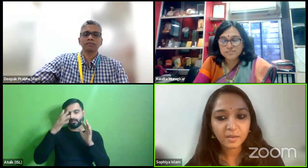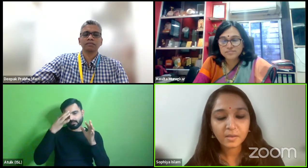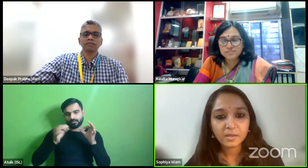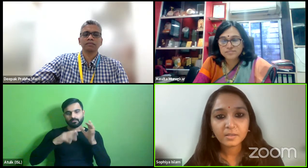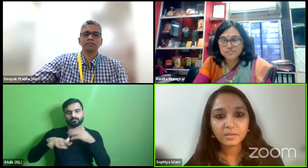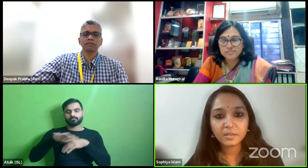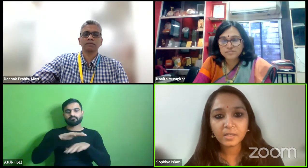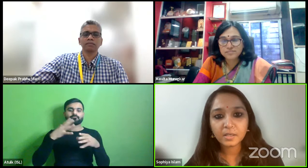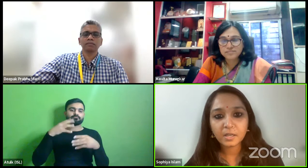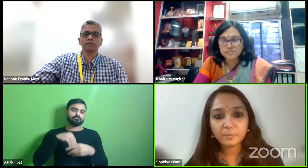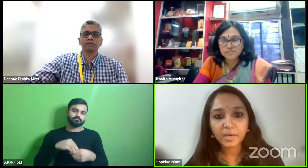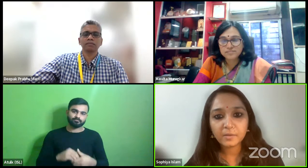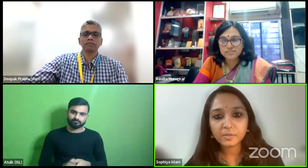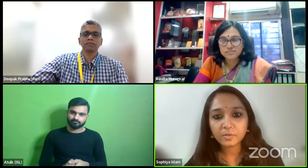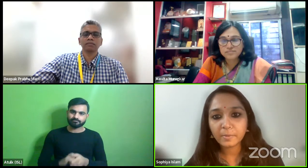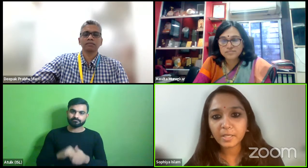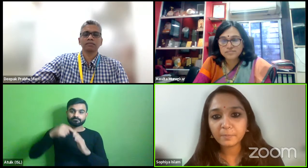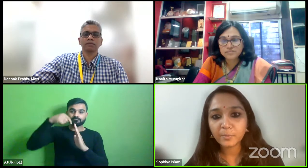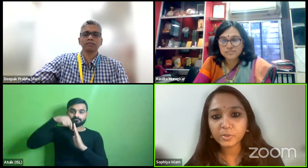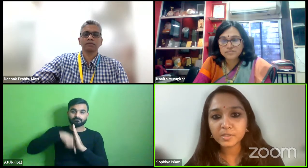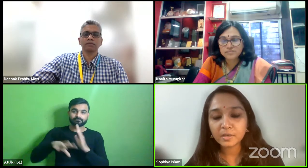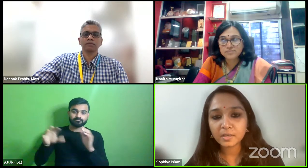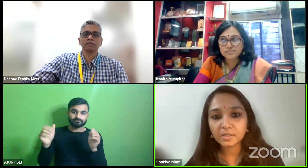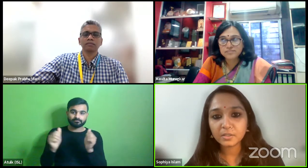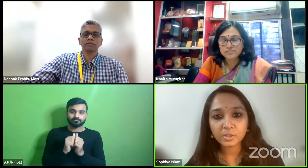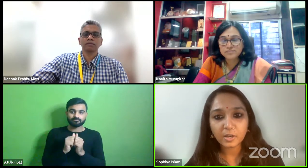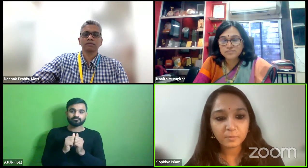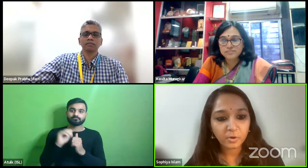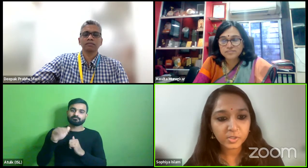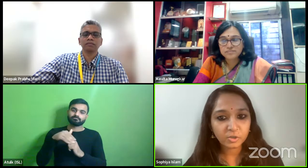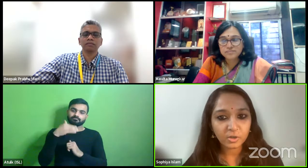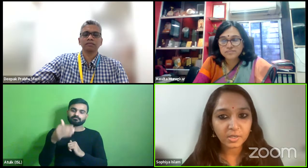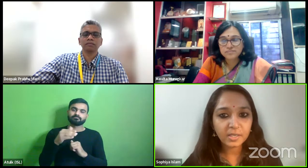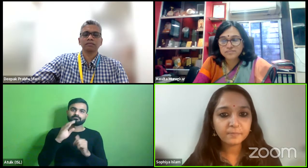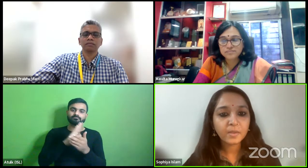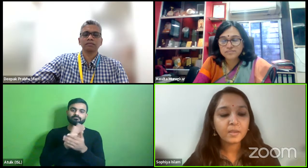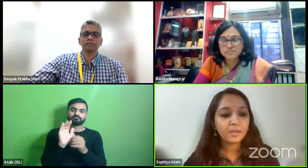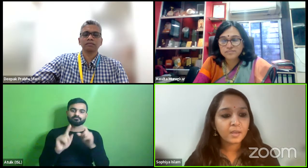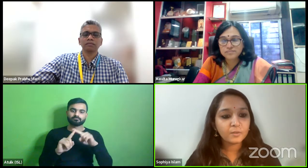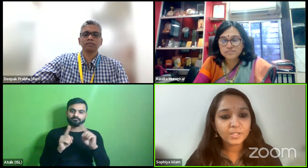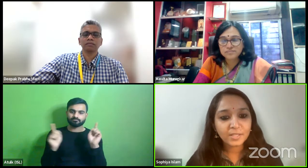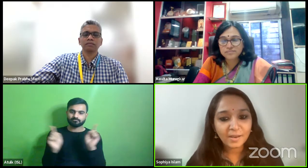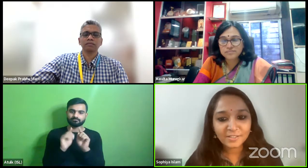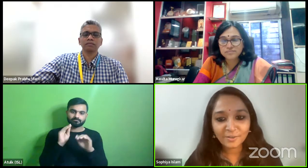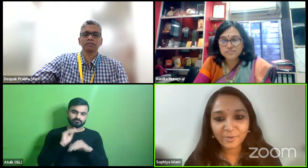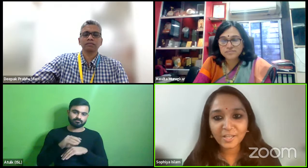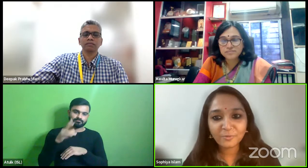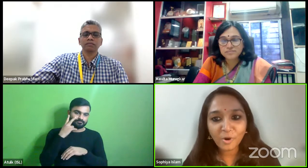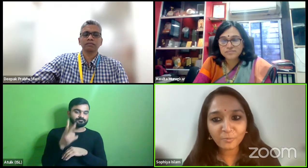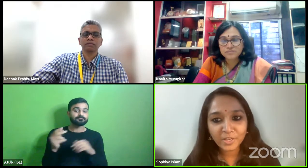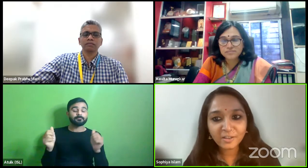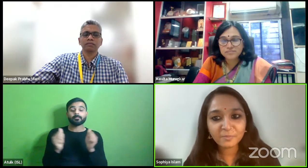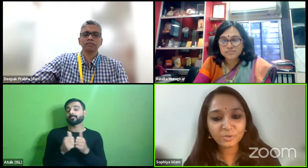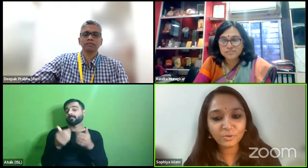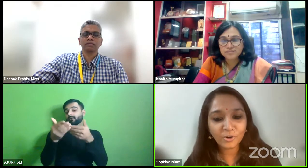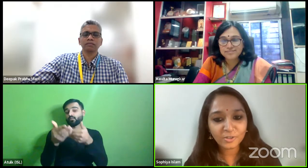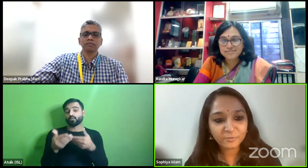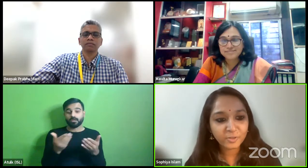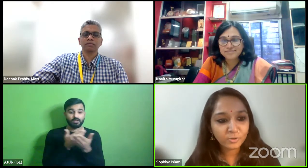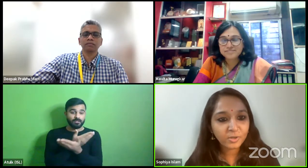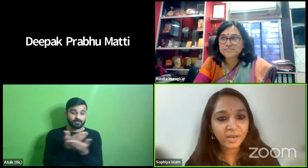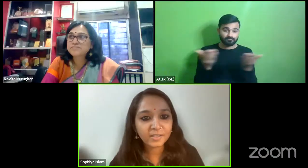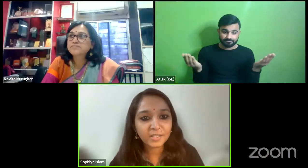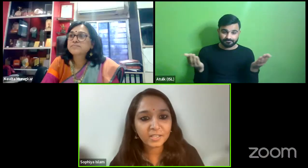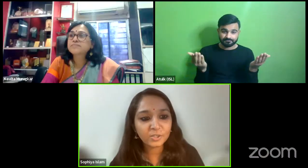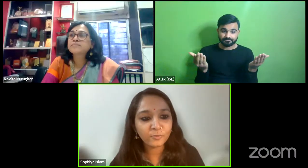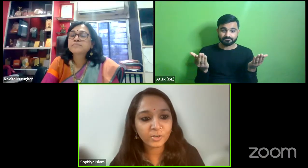the detailed briefs will be posted in the chat box shortly and with that a very warm welcome to all